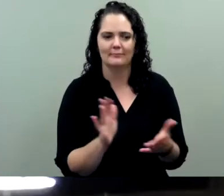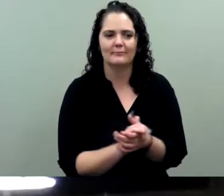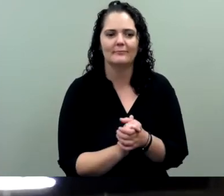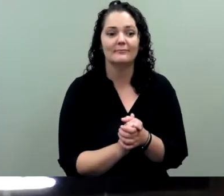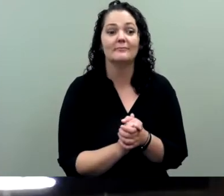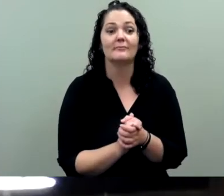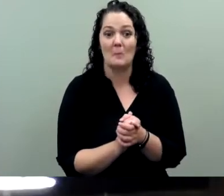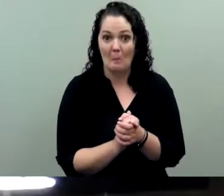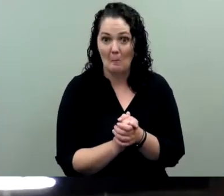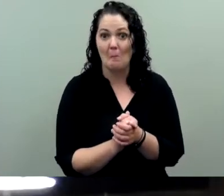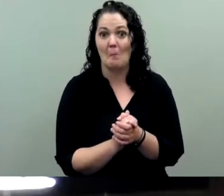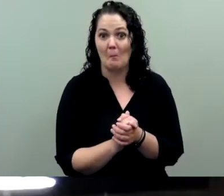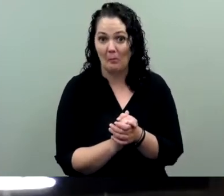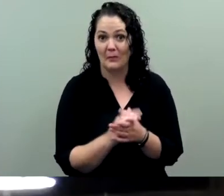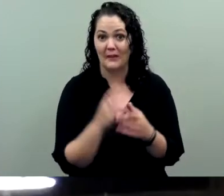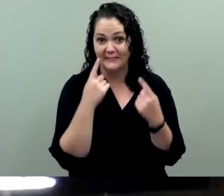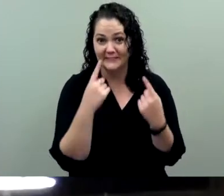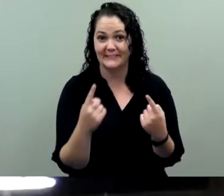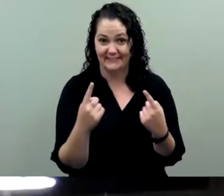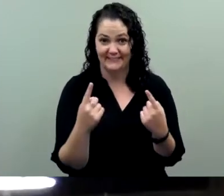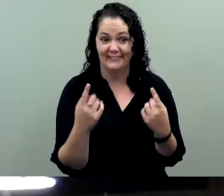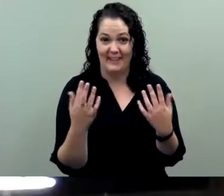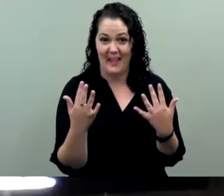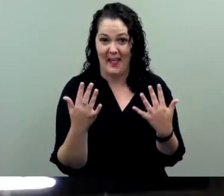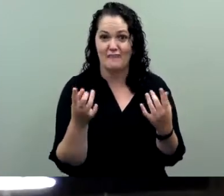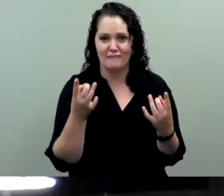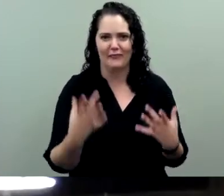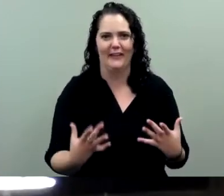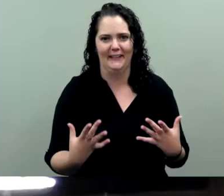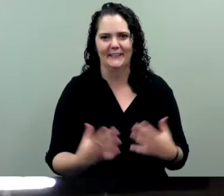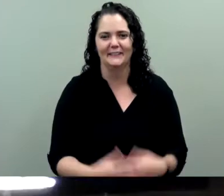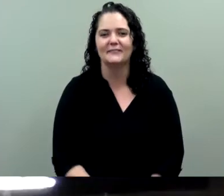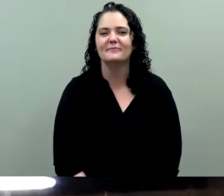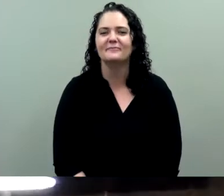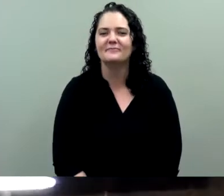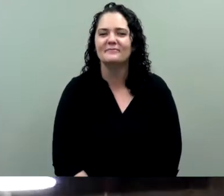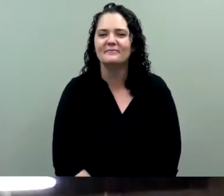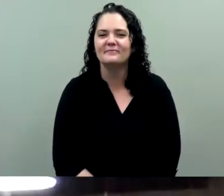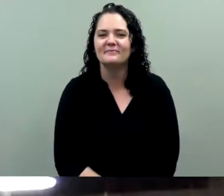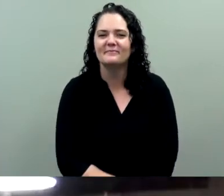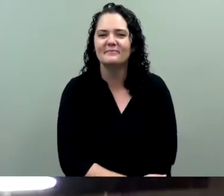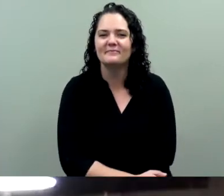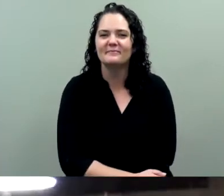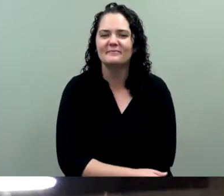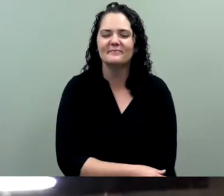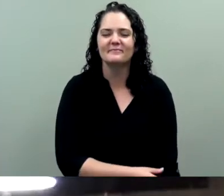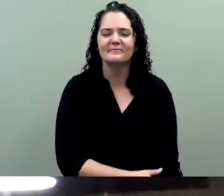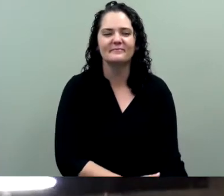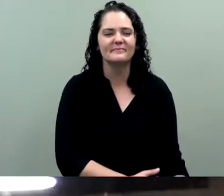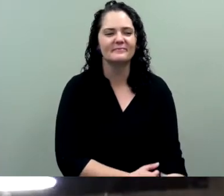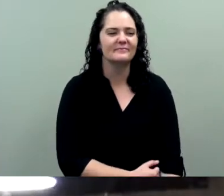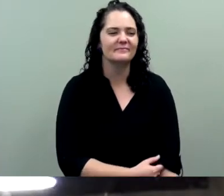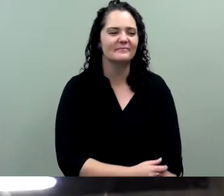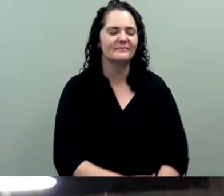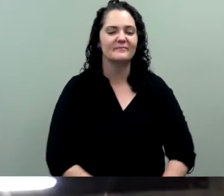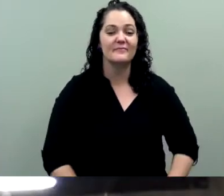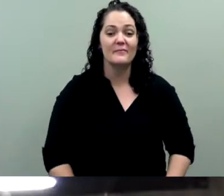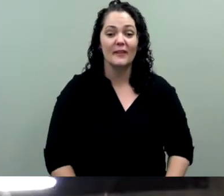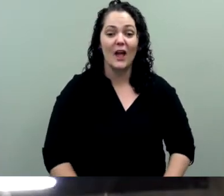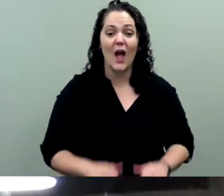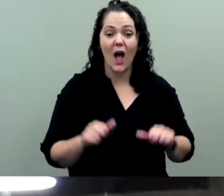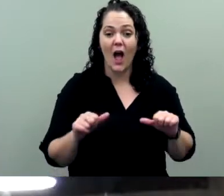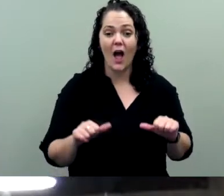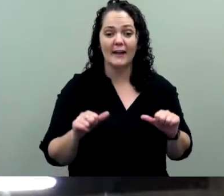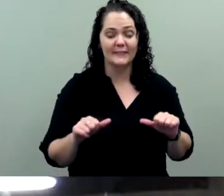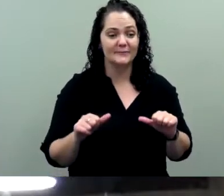Oh, now look at that. We are ready to draw, y'all. Okay, now, before we get into this first drawing, let's do another check-in